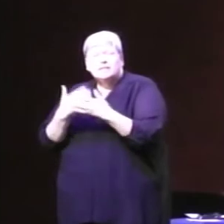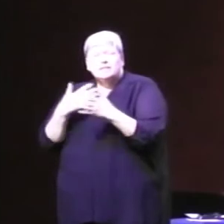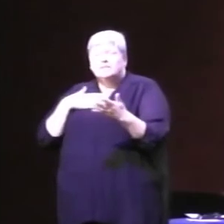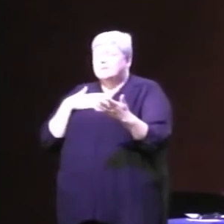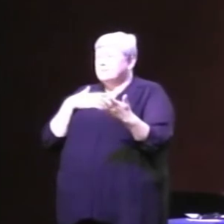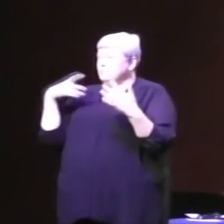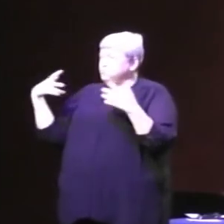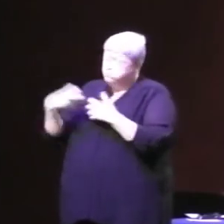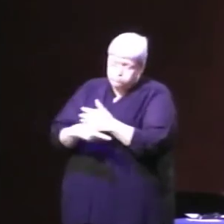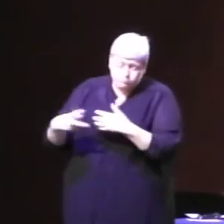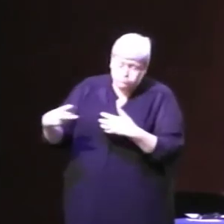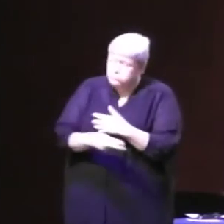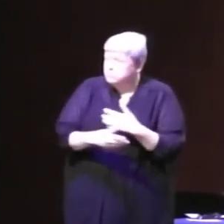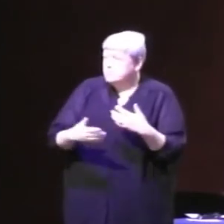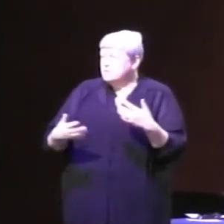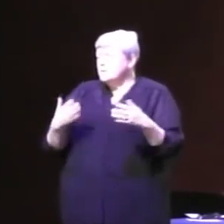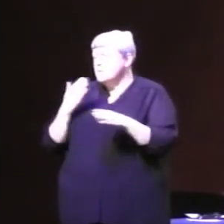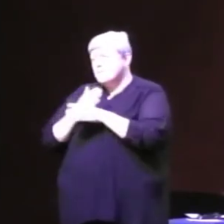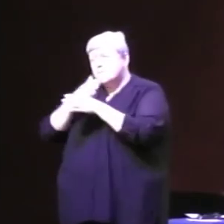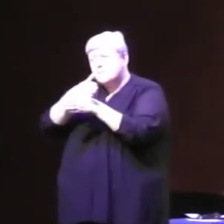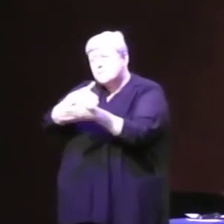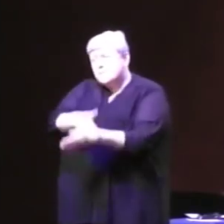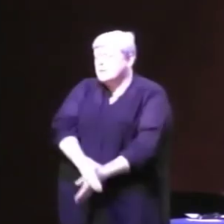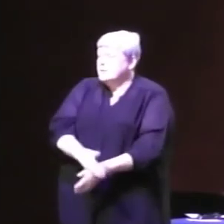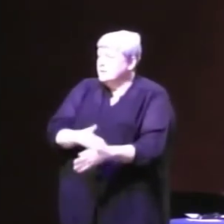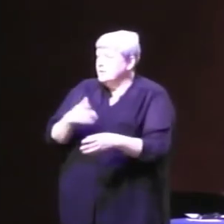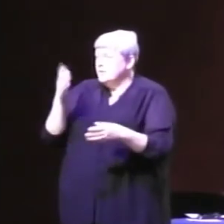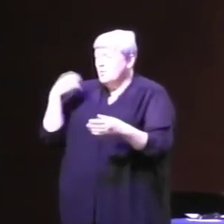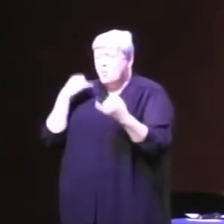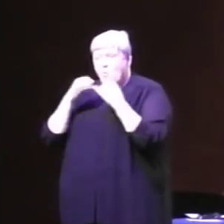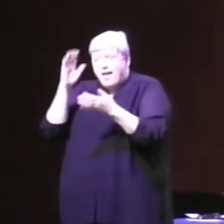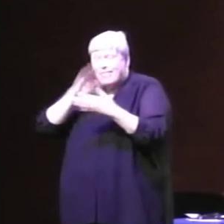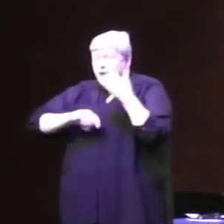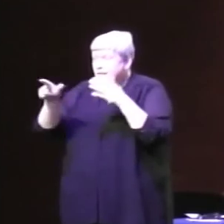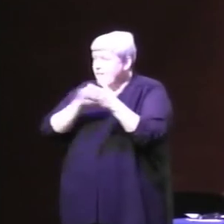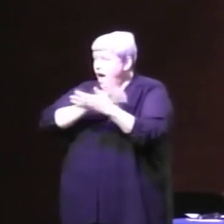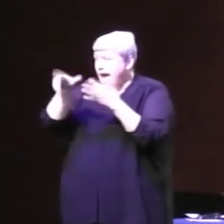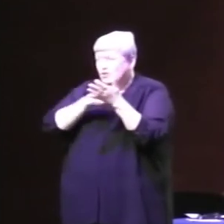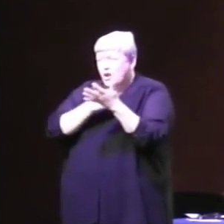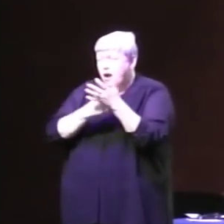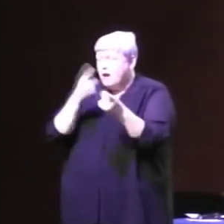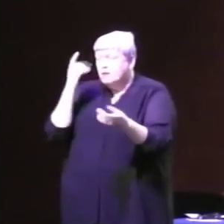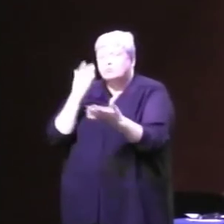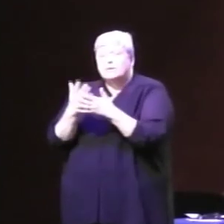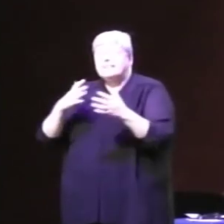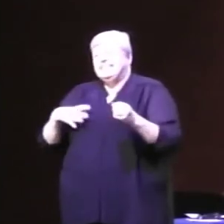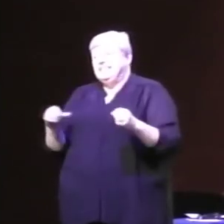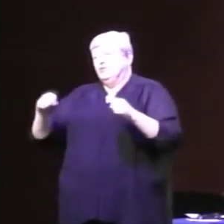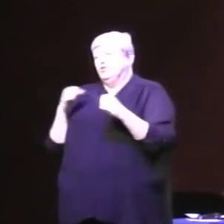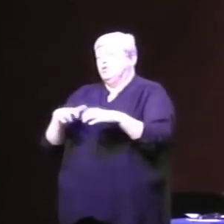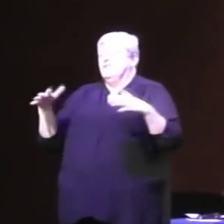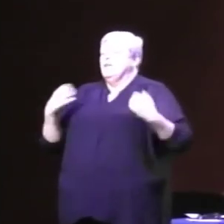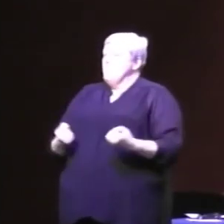harder and faster than anything Thatcher could have dreamt of, we need a Scottish government that is bold